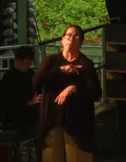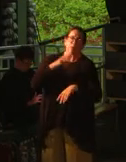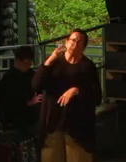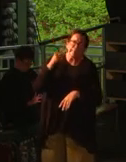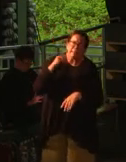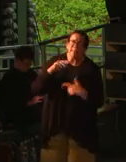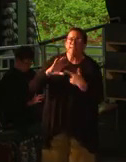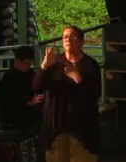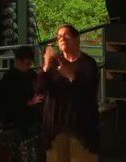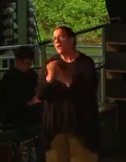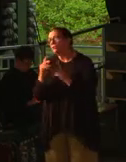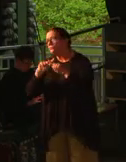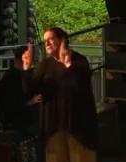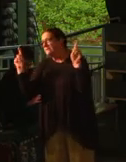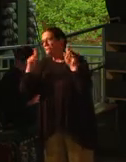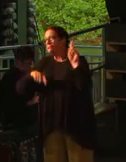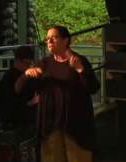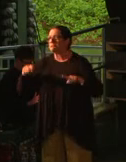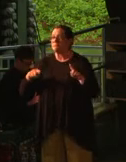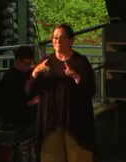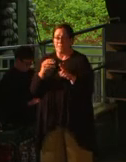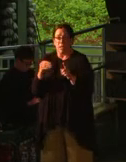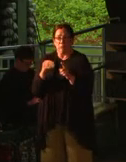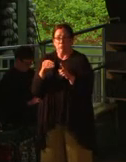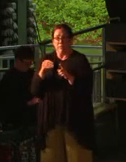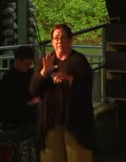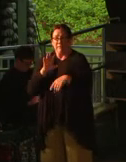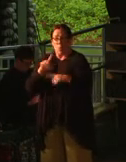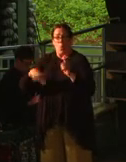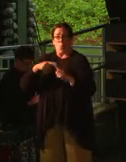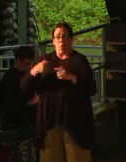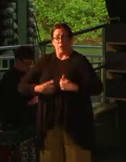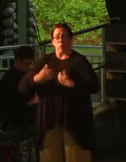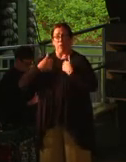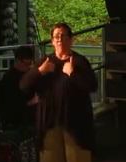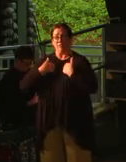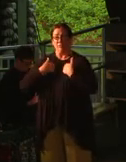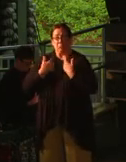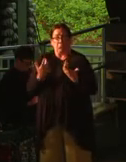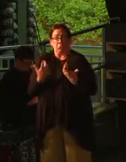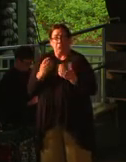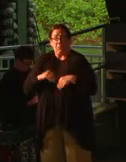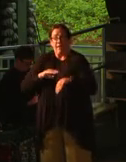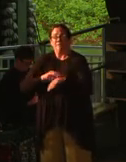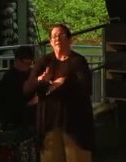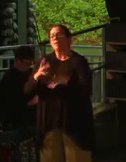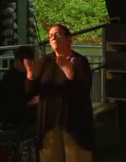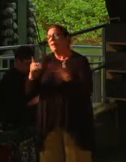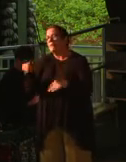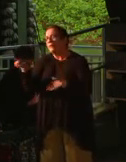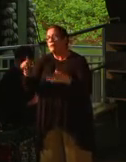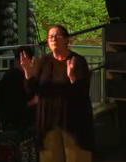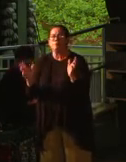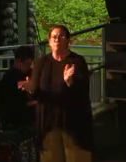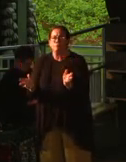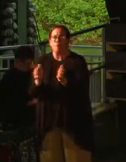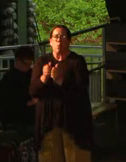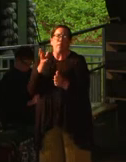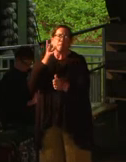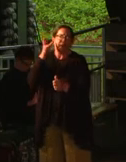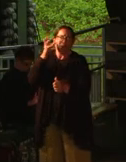differences, and even the time in which people live. Have you ever spoken to your parents or grandparents about what their lives were